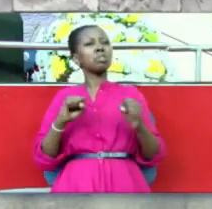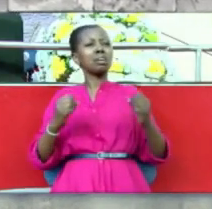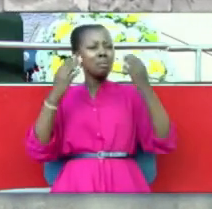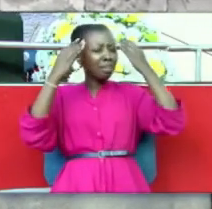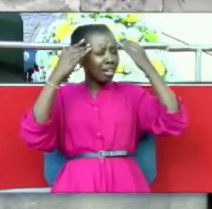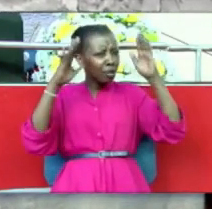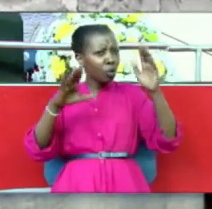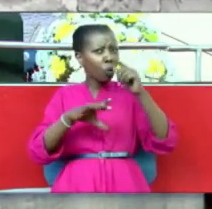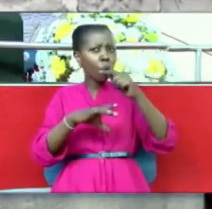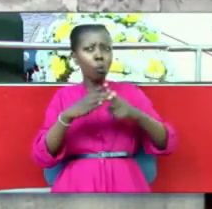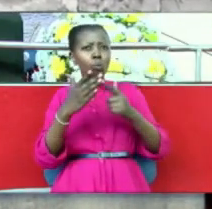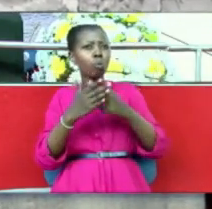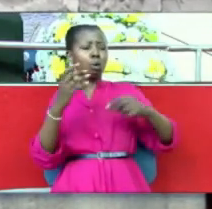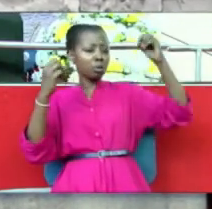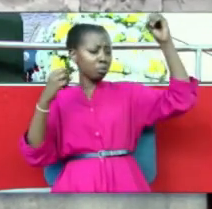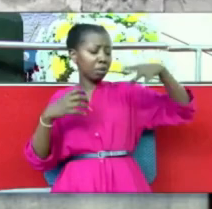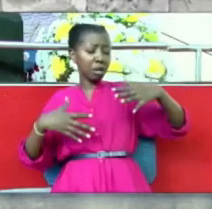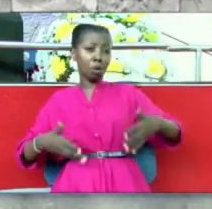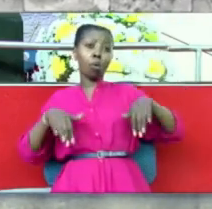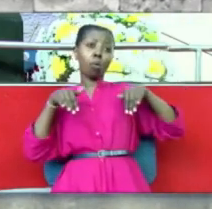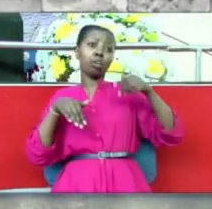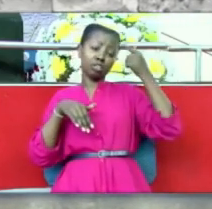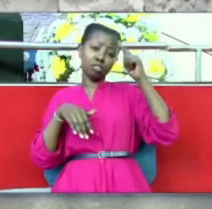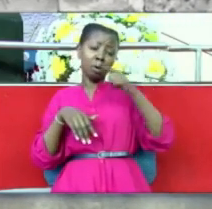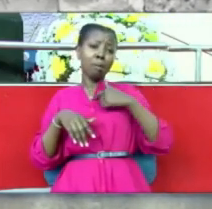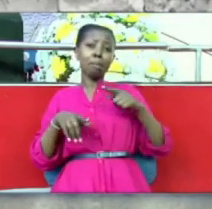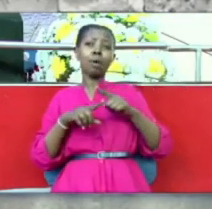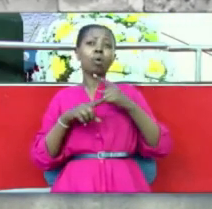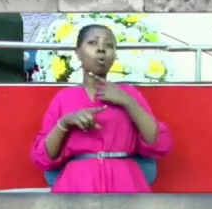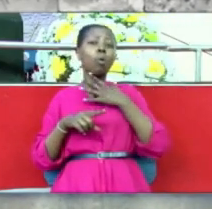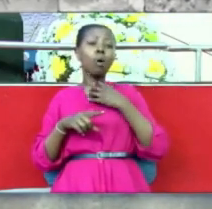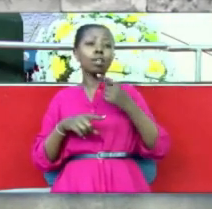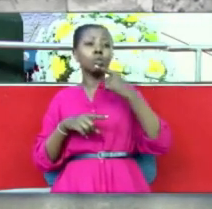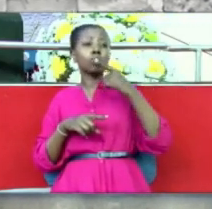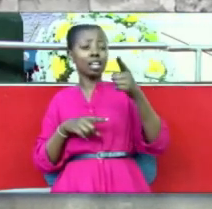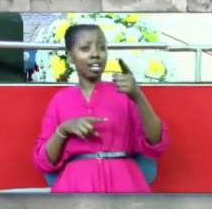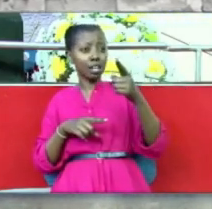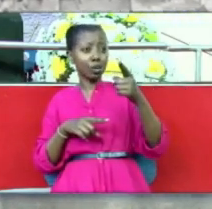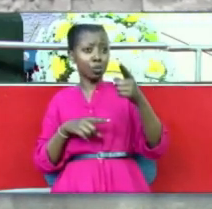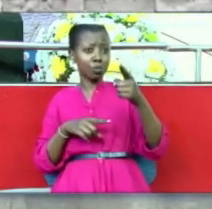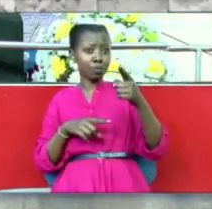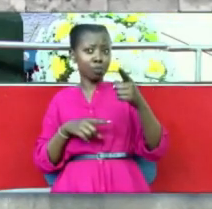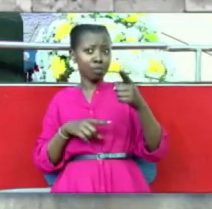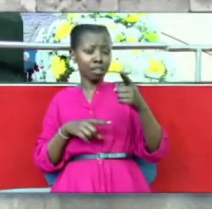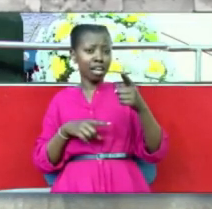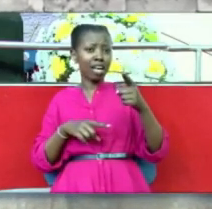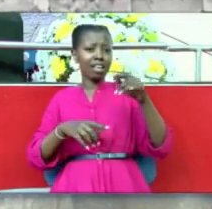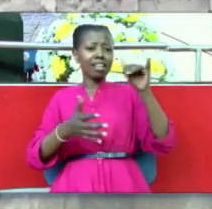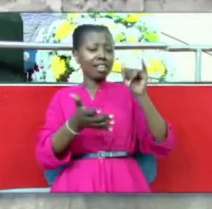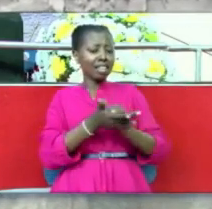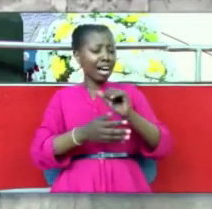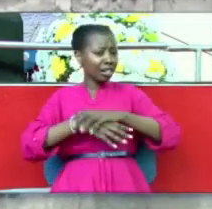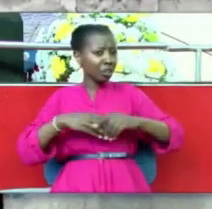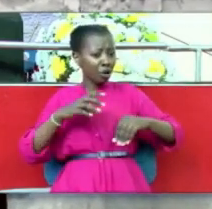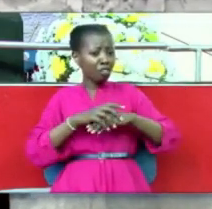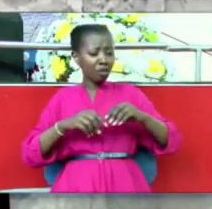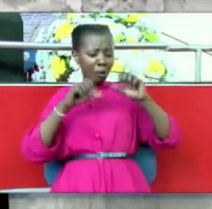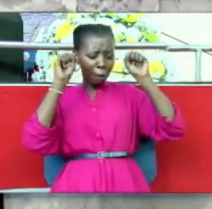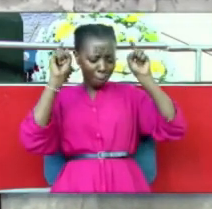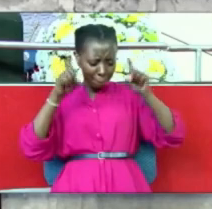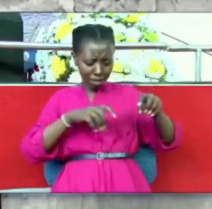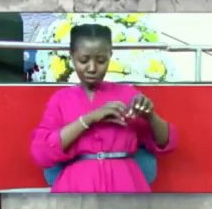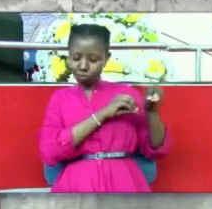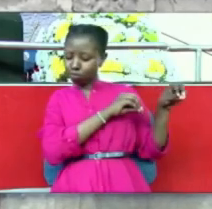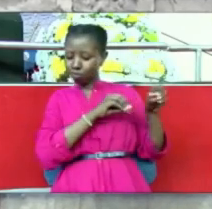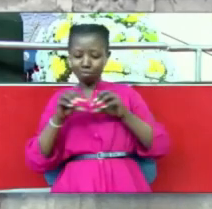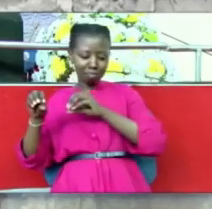you are waiting for. I want to tell you, brothers and sisters, that comfort, you need to kick it out.